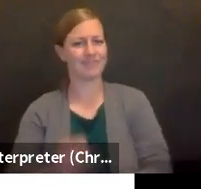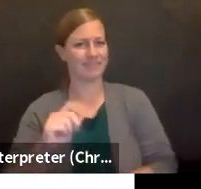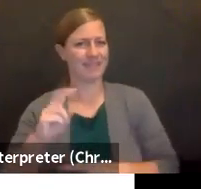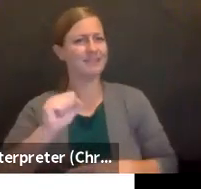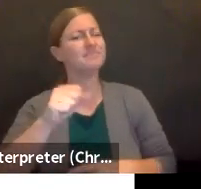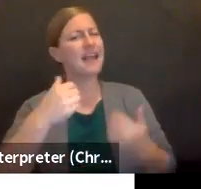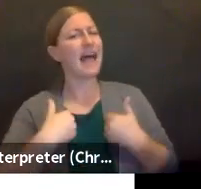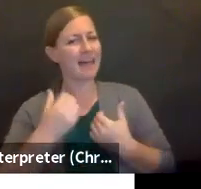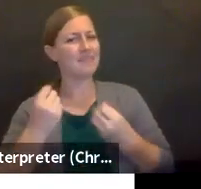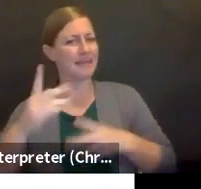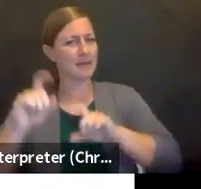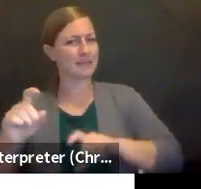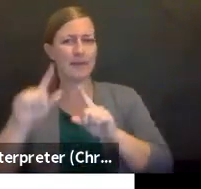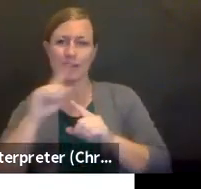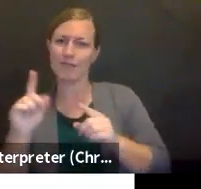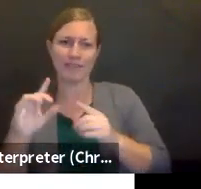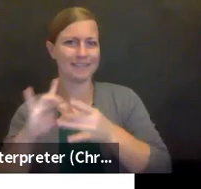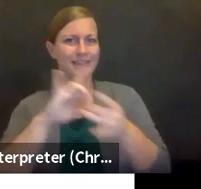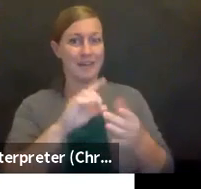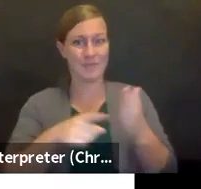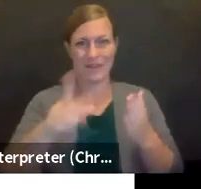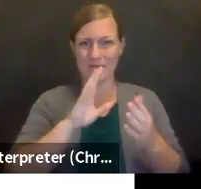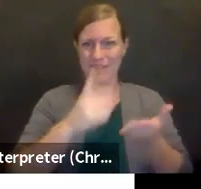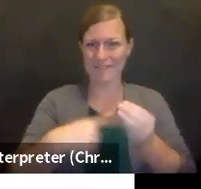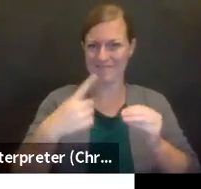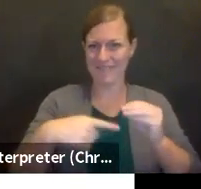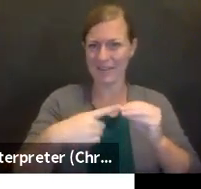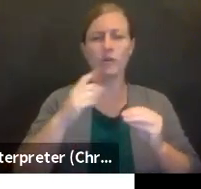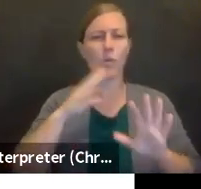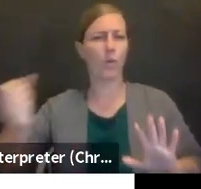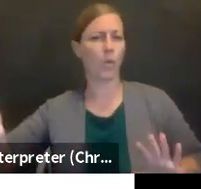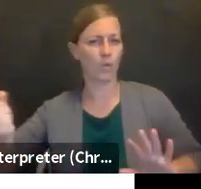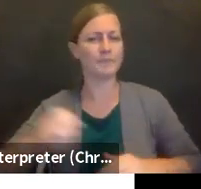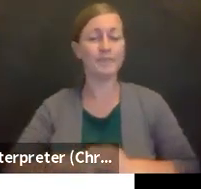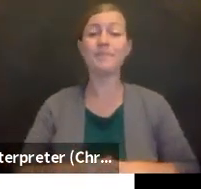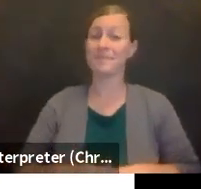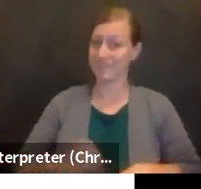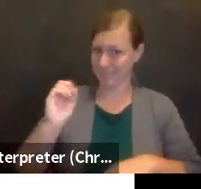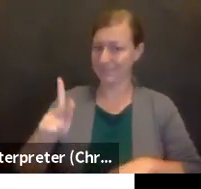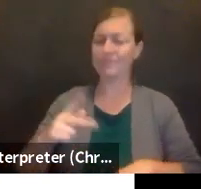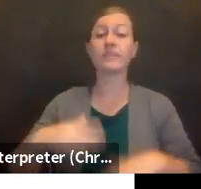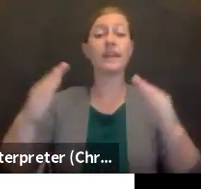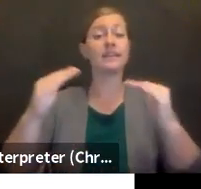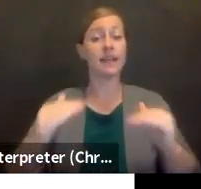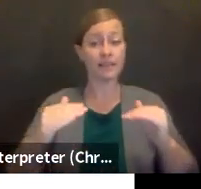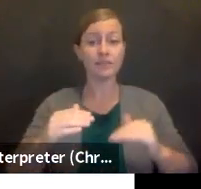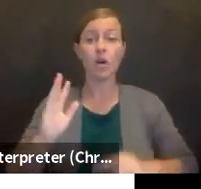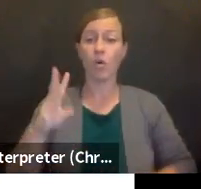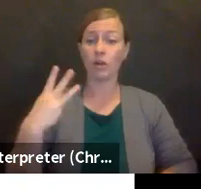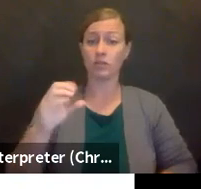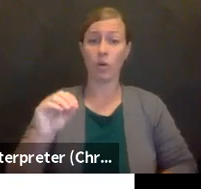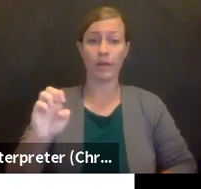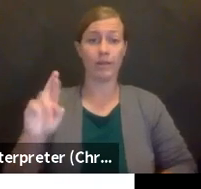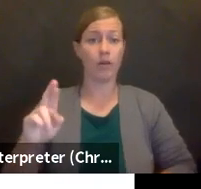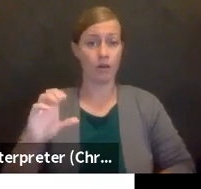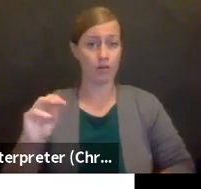related to what you're talking about, so let's hold off on them. Okay. The next one takes you to the Washington OER Commons. If